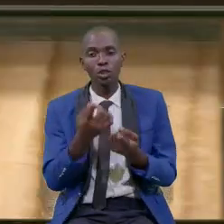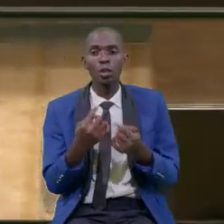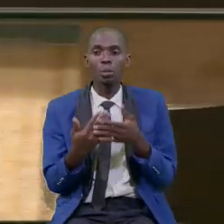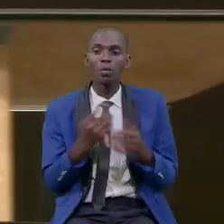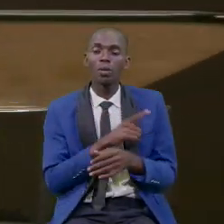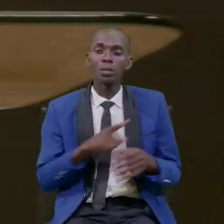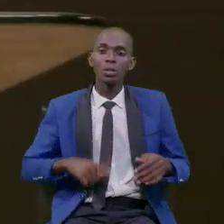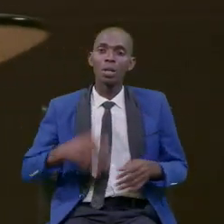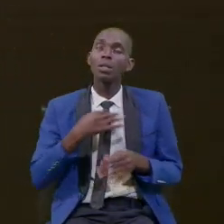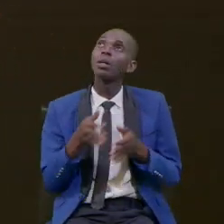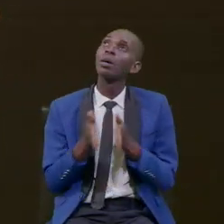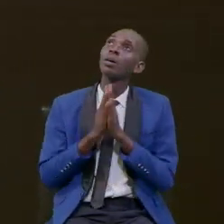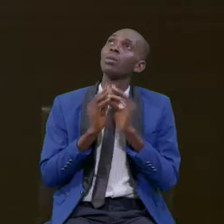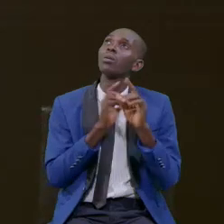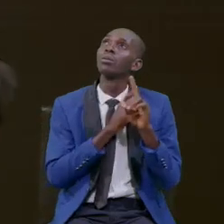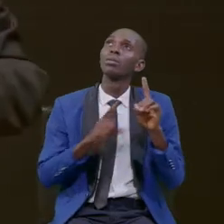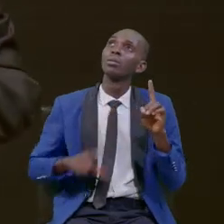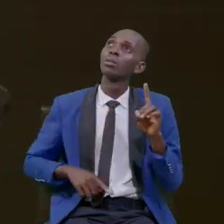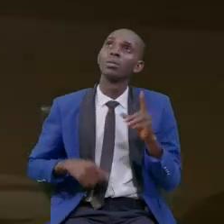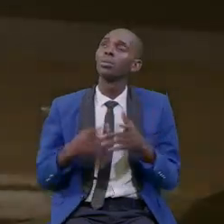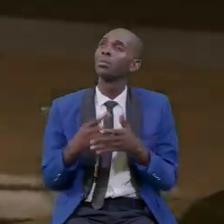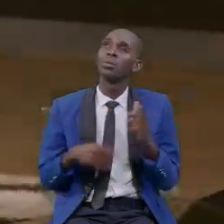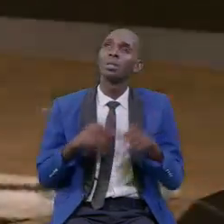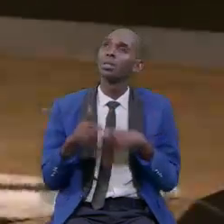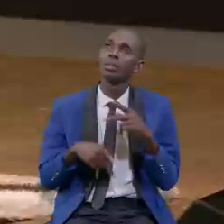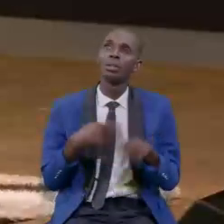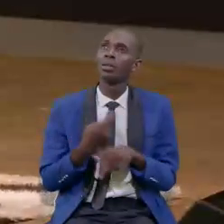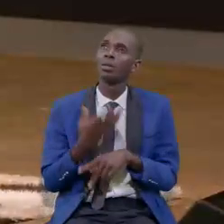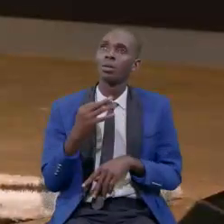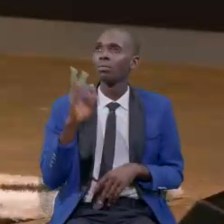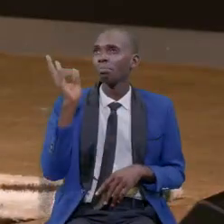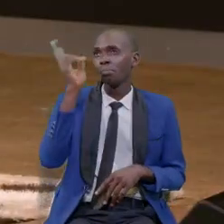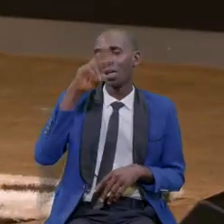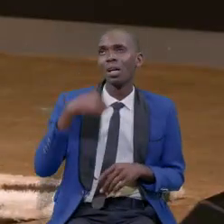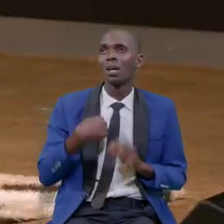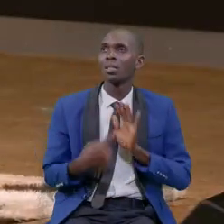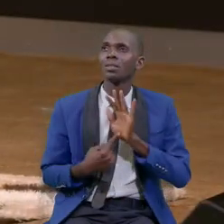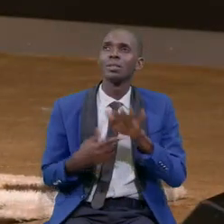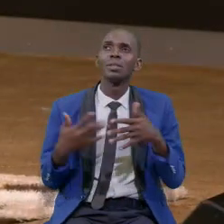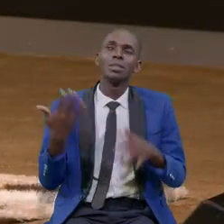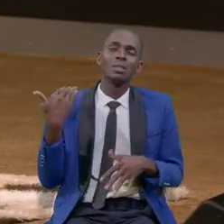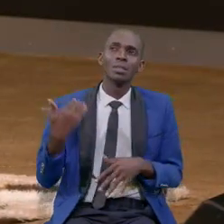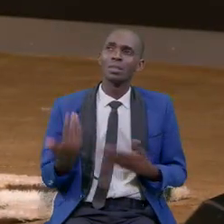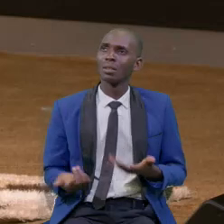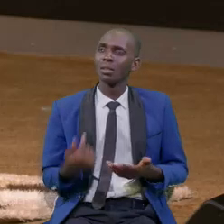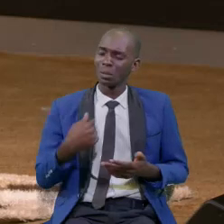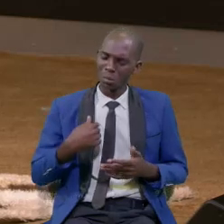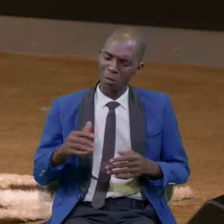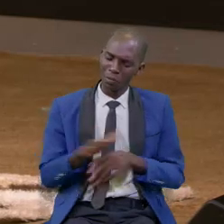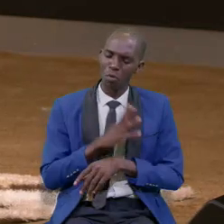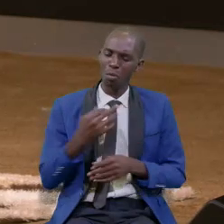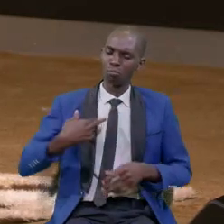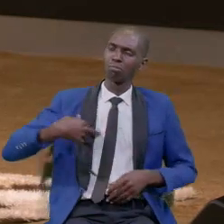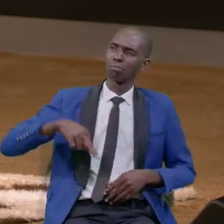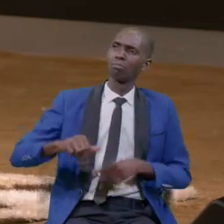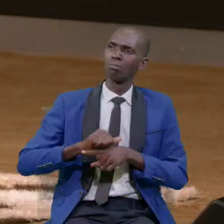you say, Lord, what kind of ignorance I manifested. And you were religious even at that